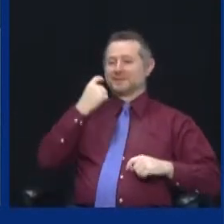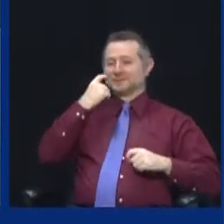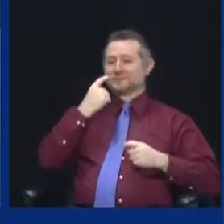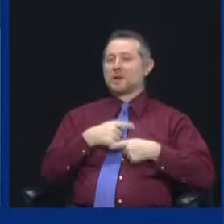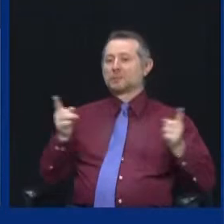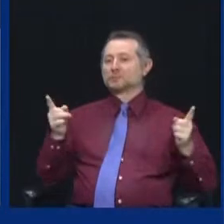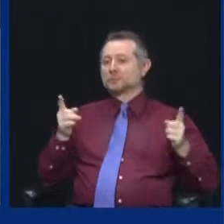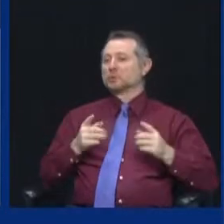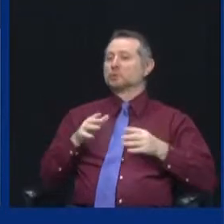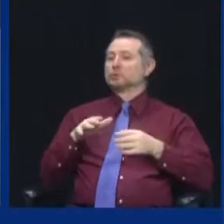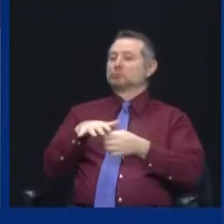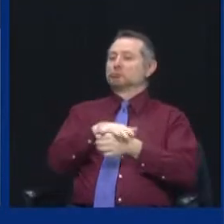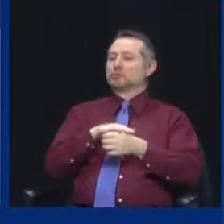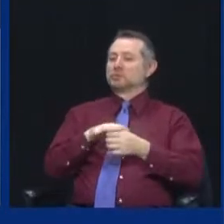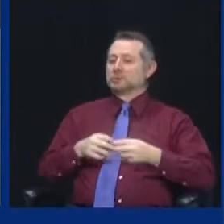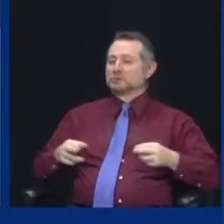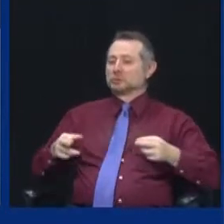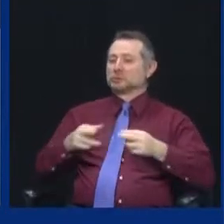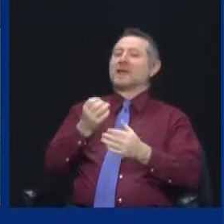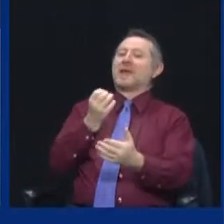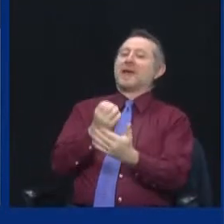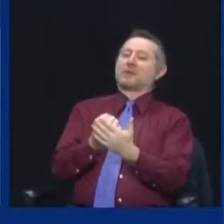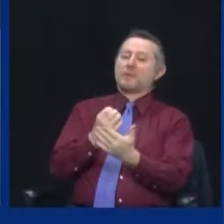Council competition the other day.